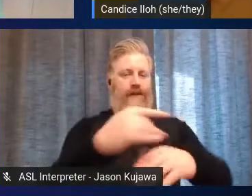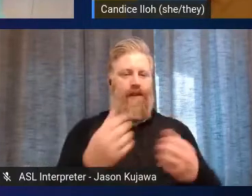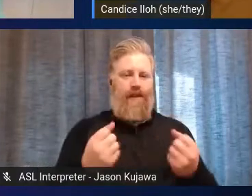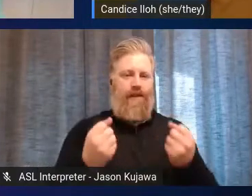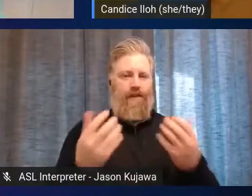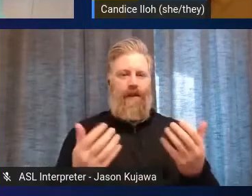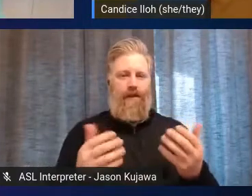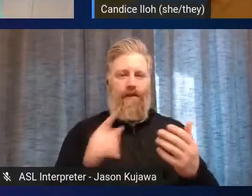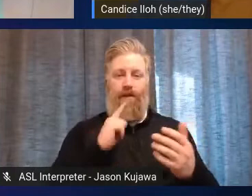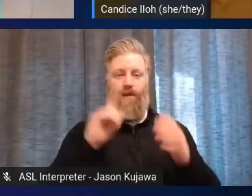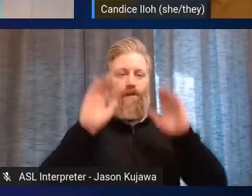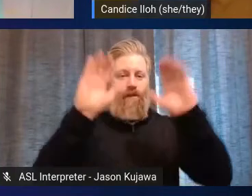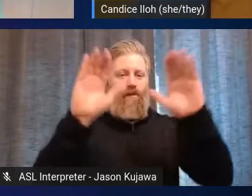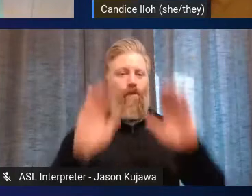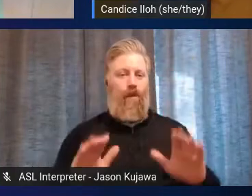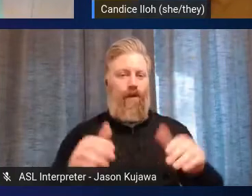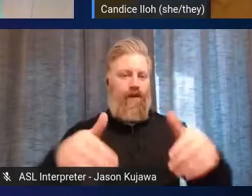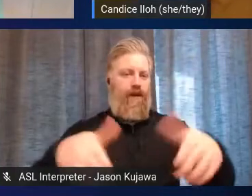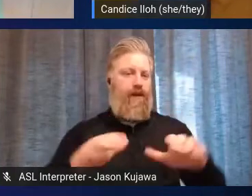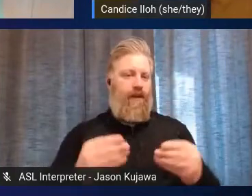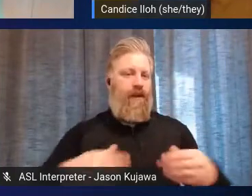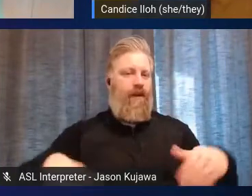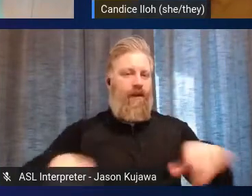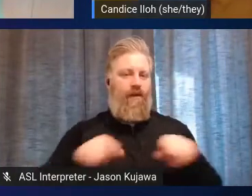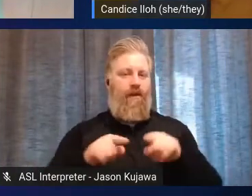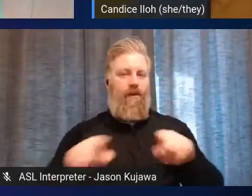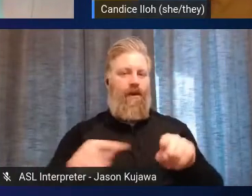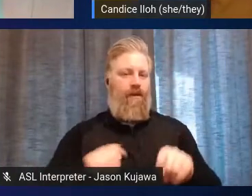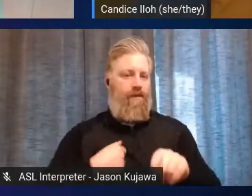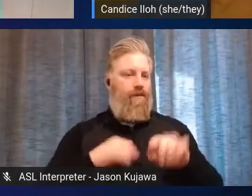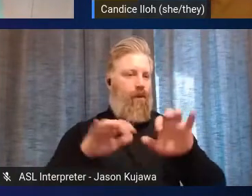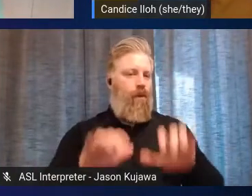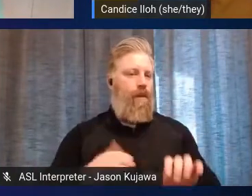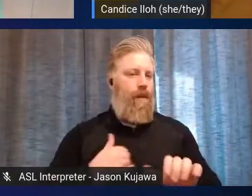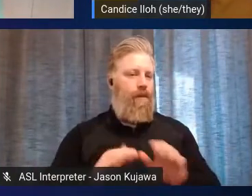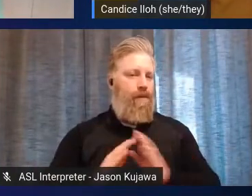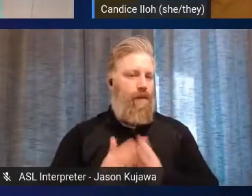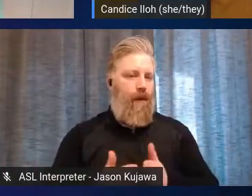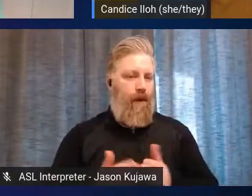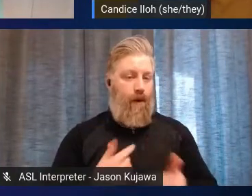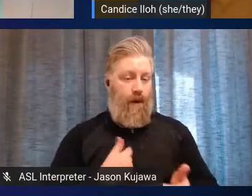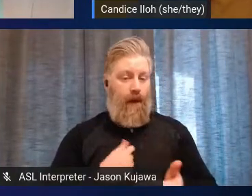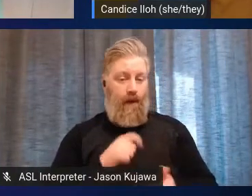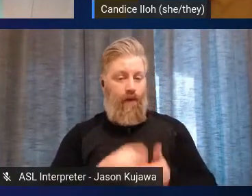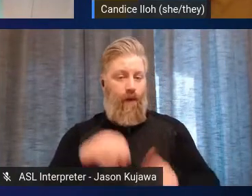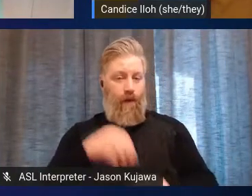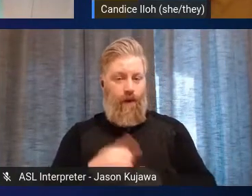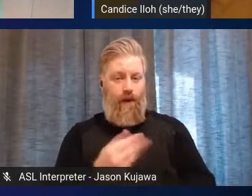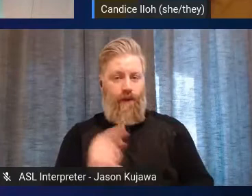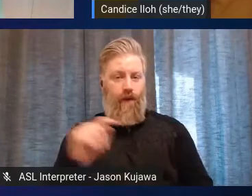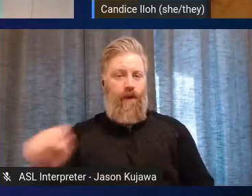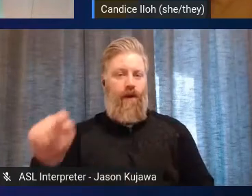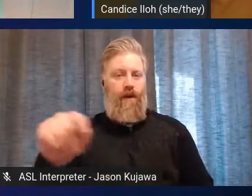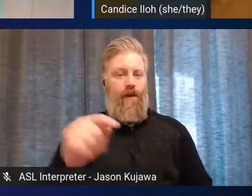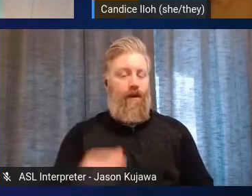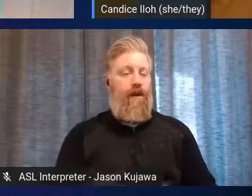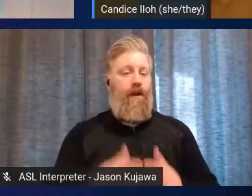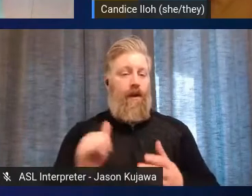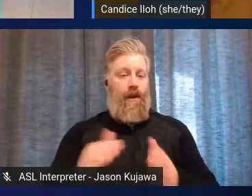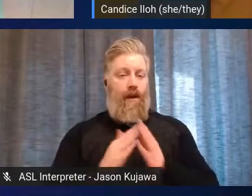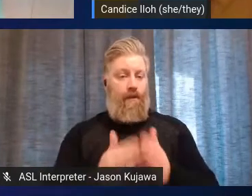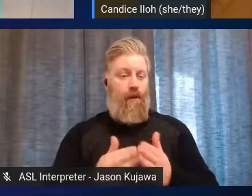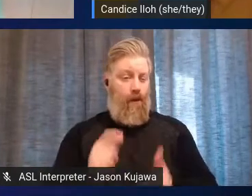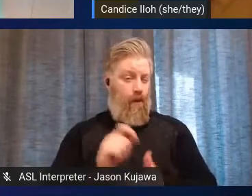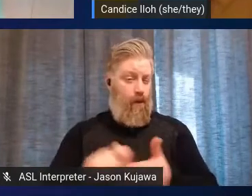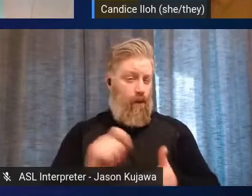wonderful cemeteries while I was writing this book. And I even wrote in a few of them. Much of the book was written in New Haven, Connecticut,